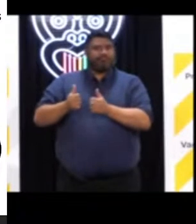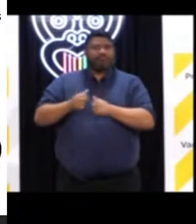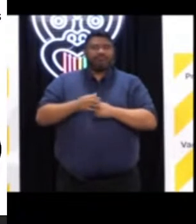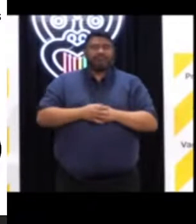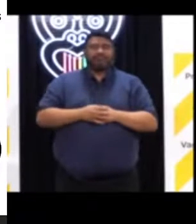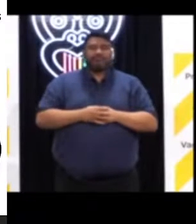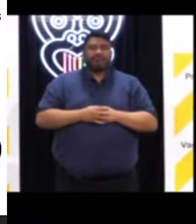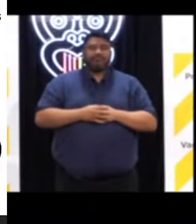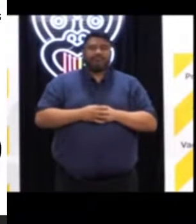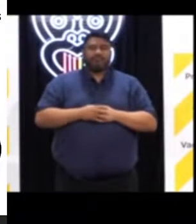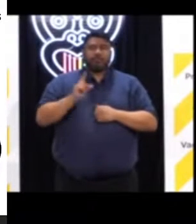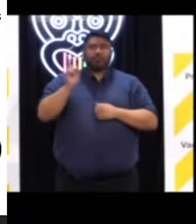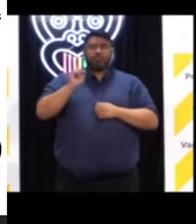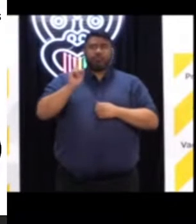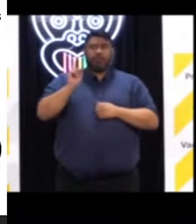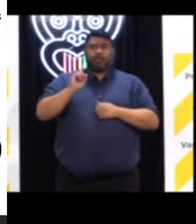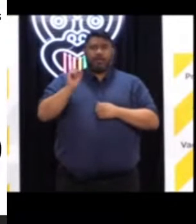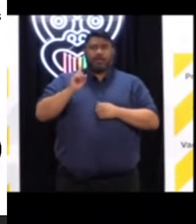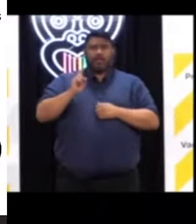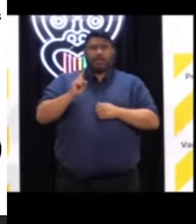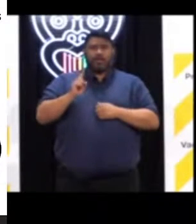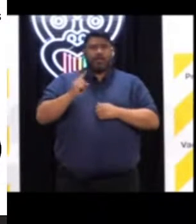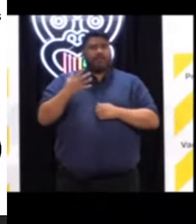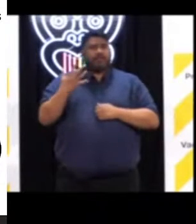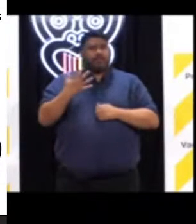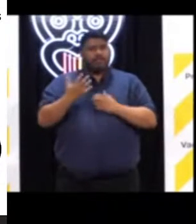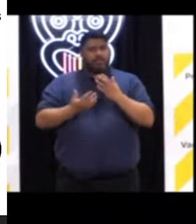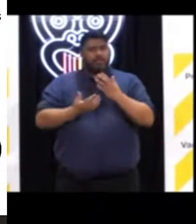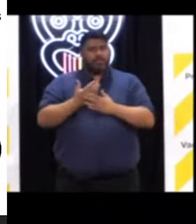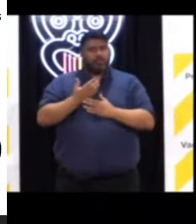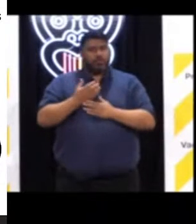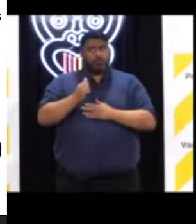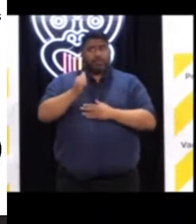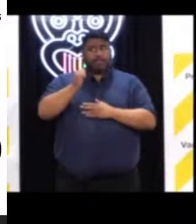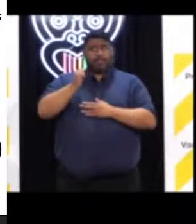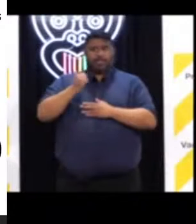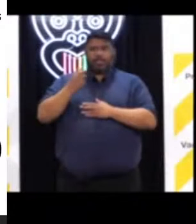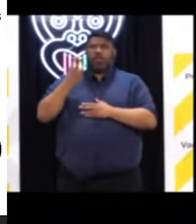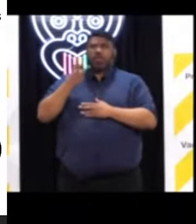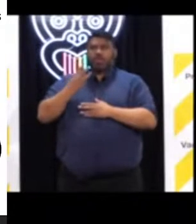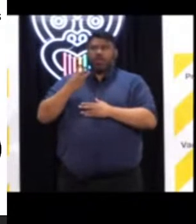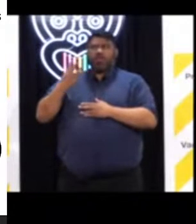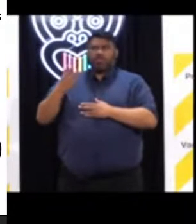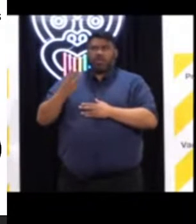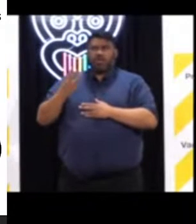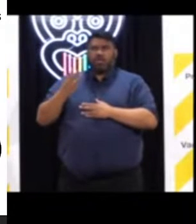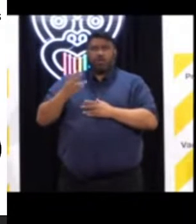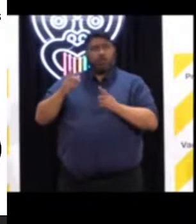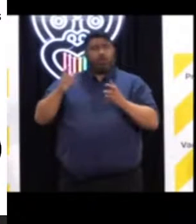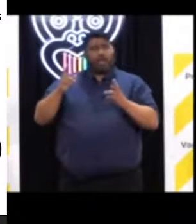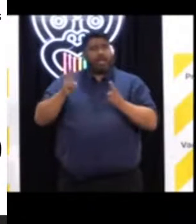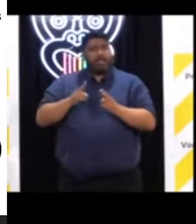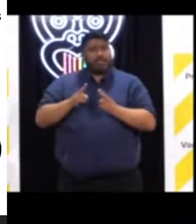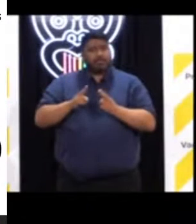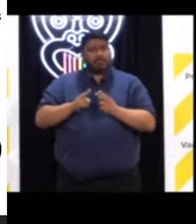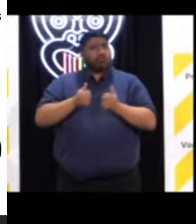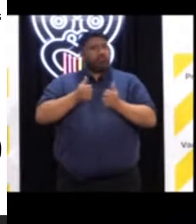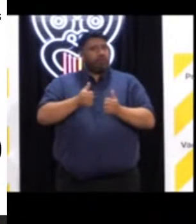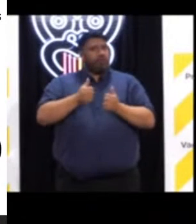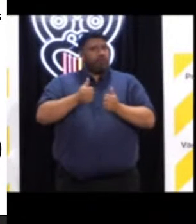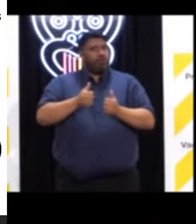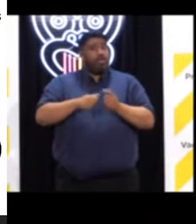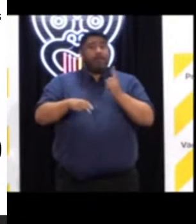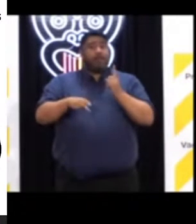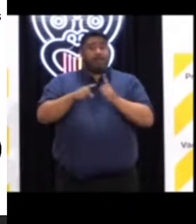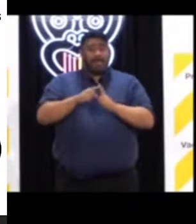number of cases today is encouraging, and even more encouraging is that there are no unlinked cases today. All of these